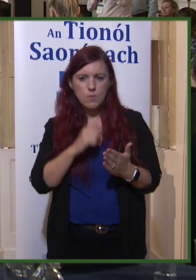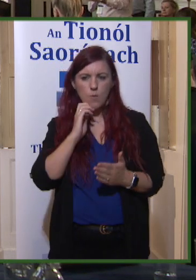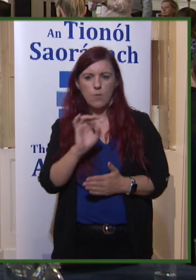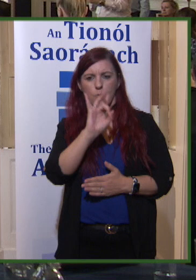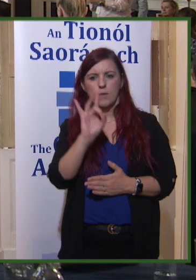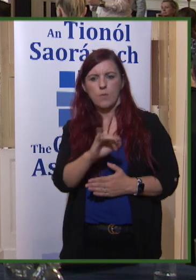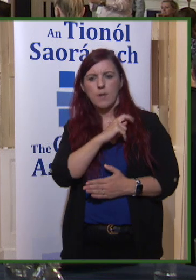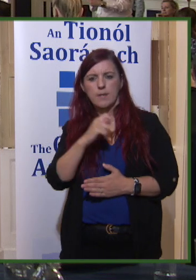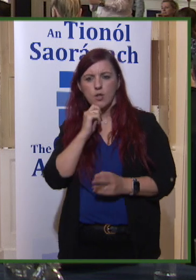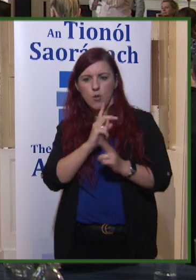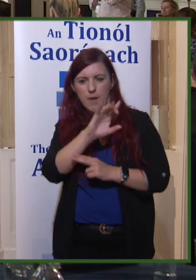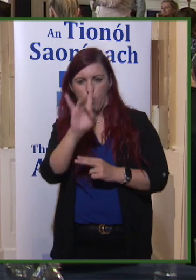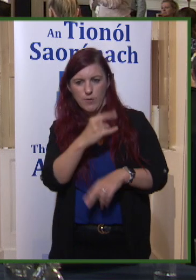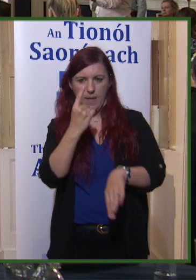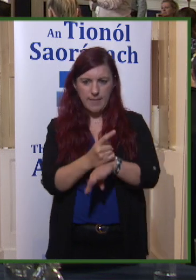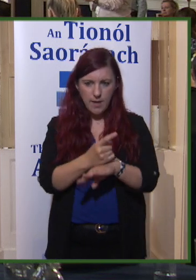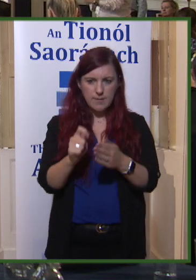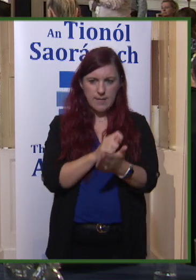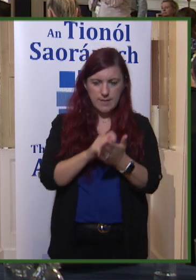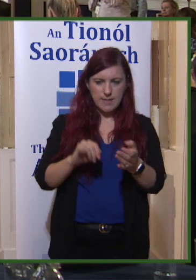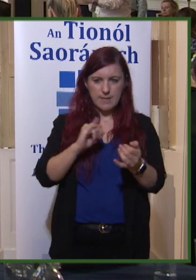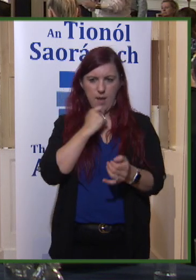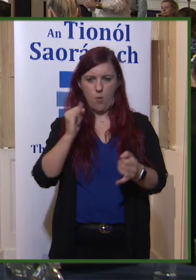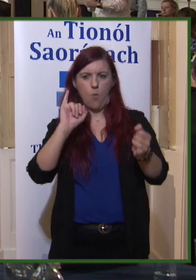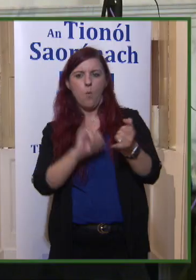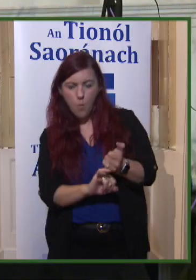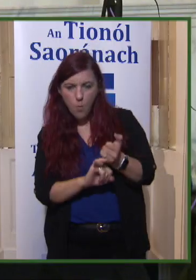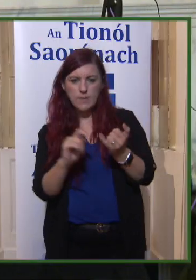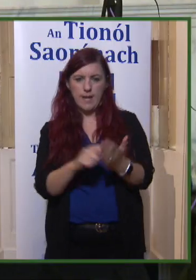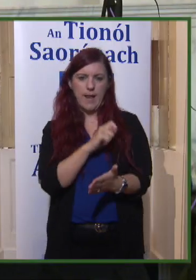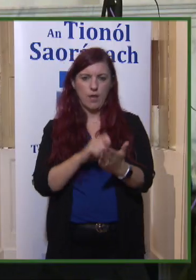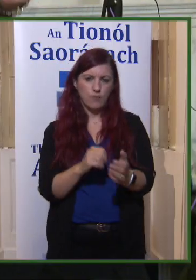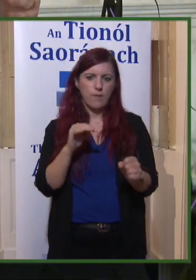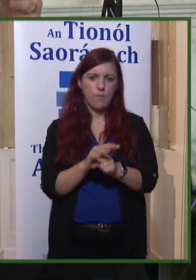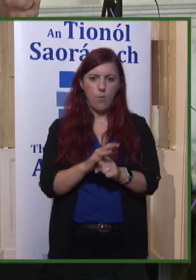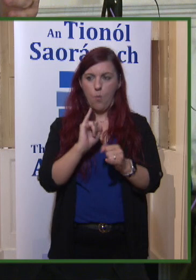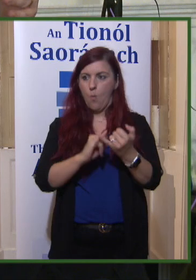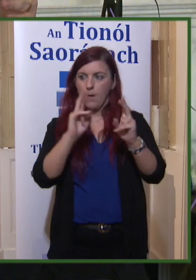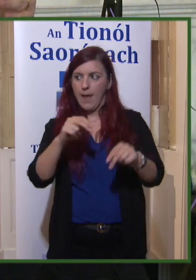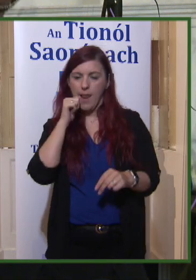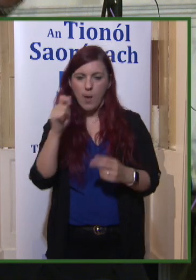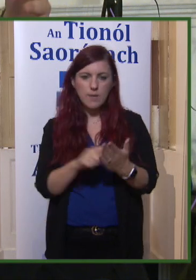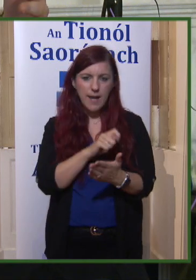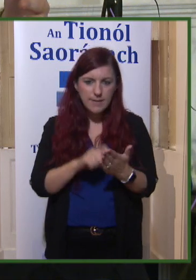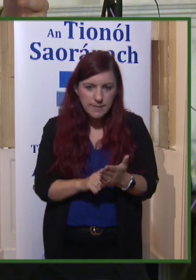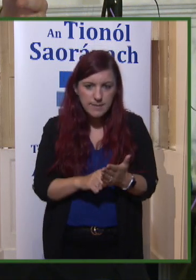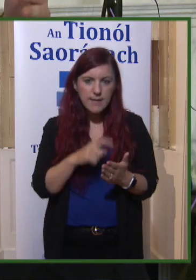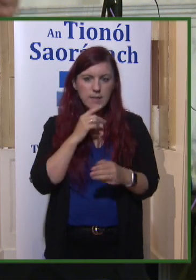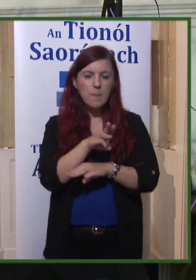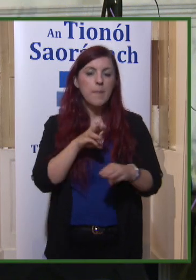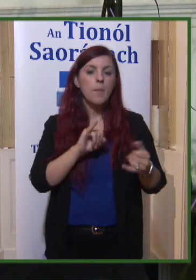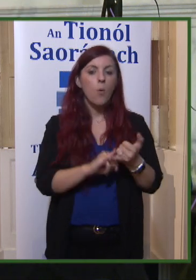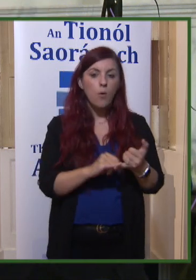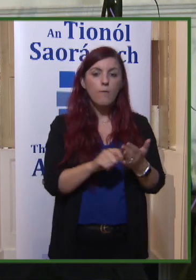is there should be a question on the ballot paper that says, who is the electorate for the directly elected Mayor of Dublin? Is it those who are entitled to vote at local elections at the